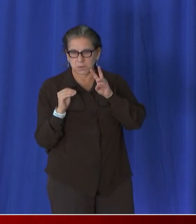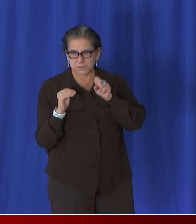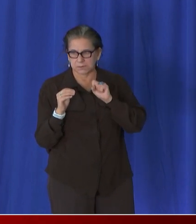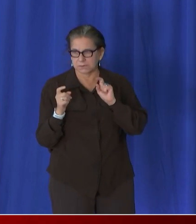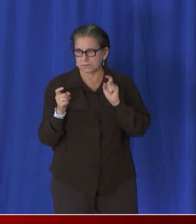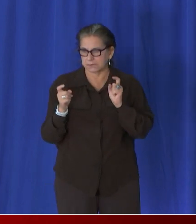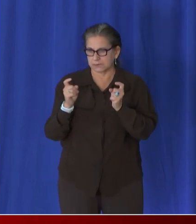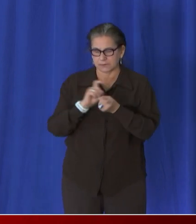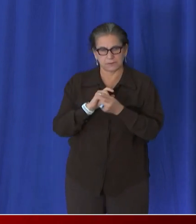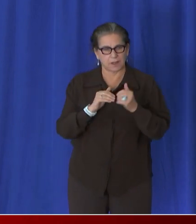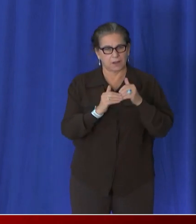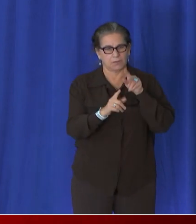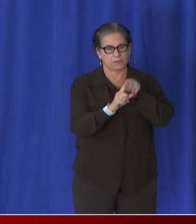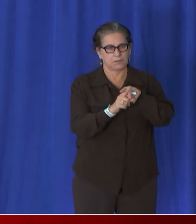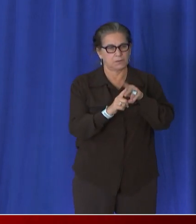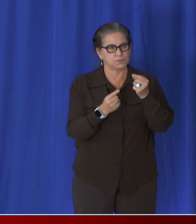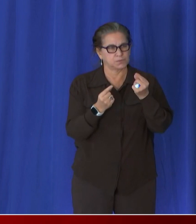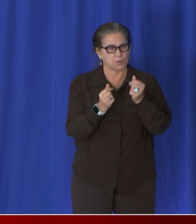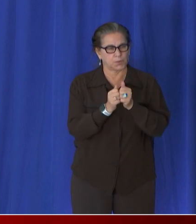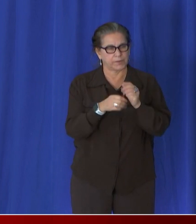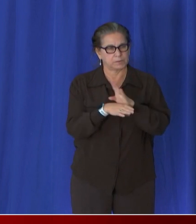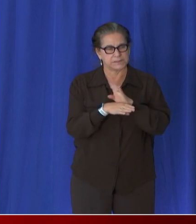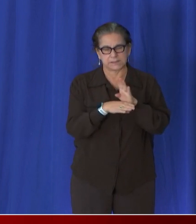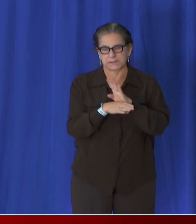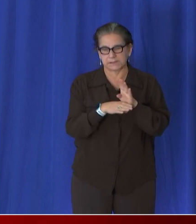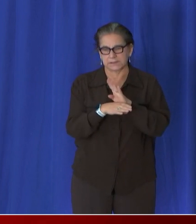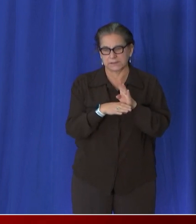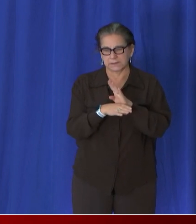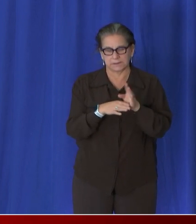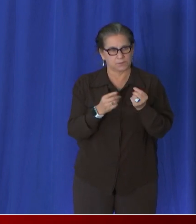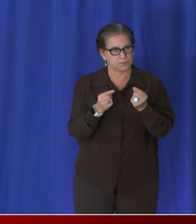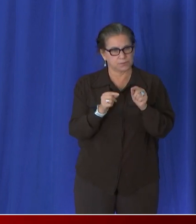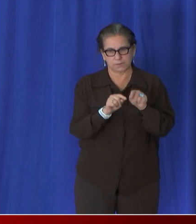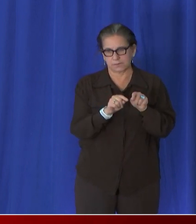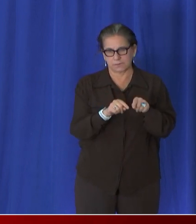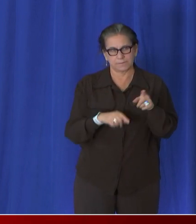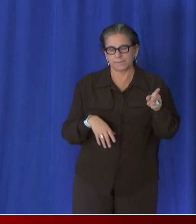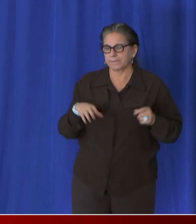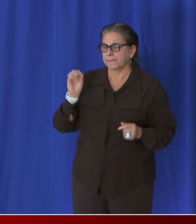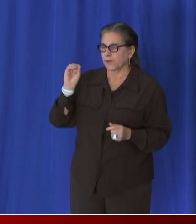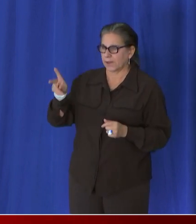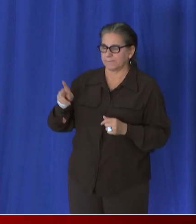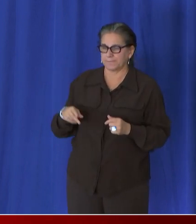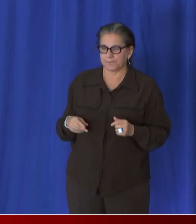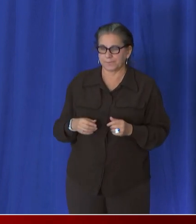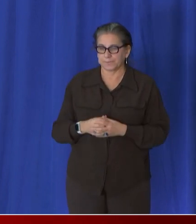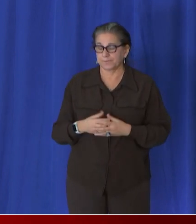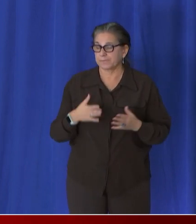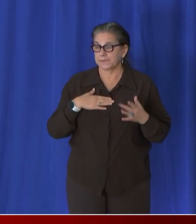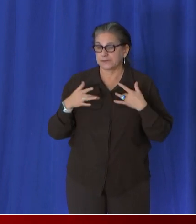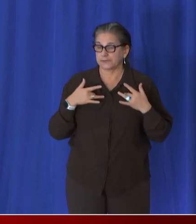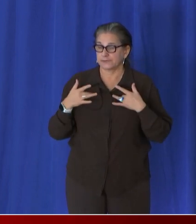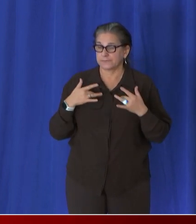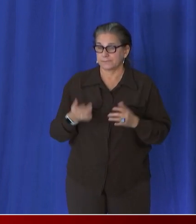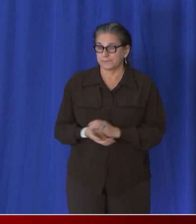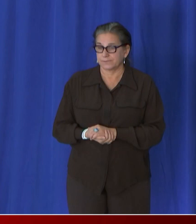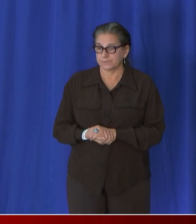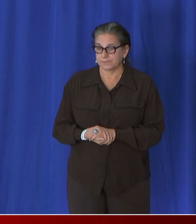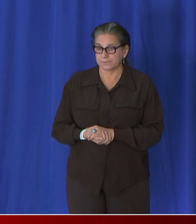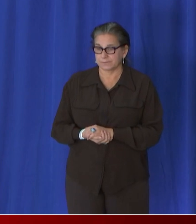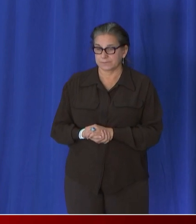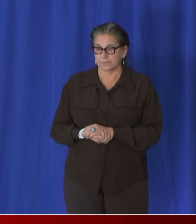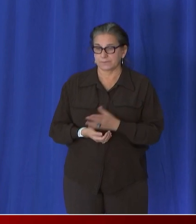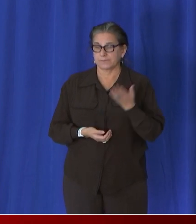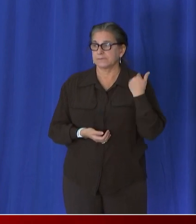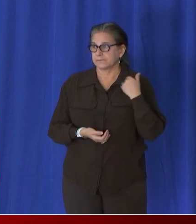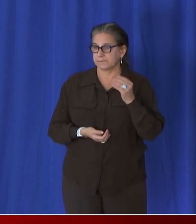curious about the timing. Oh, we were considering, as I think one of your colleagues asked me, was I considering it? And we were considering it on